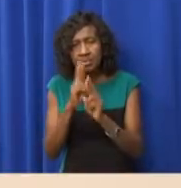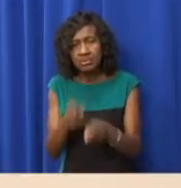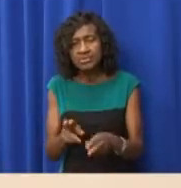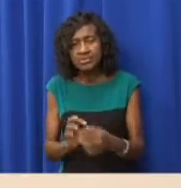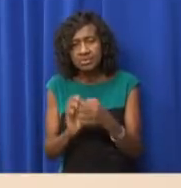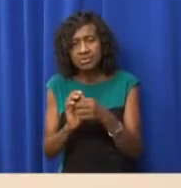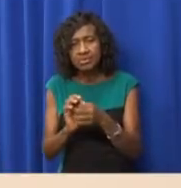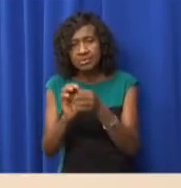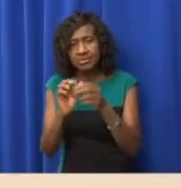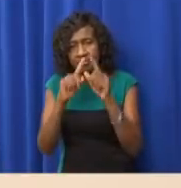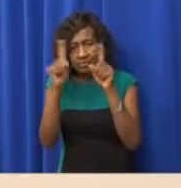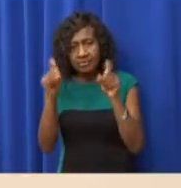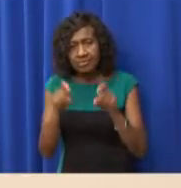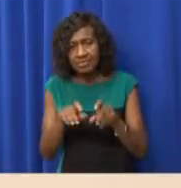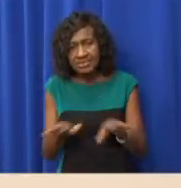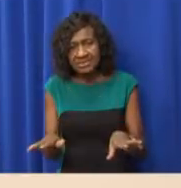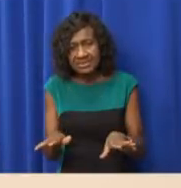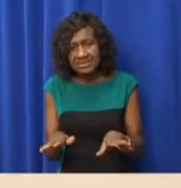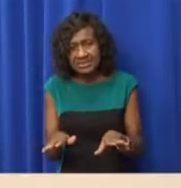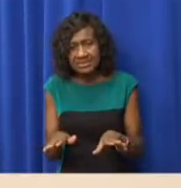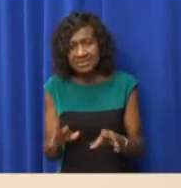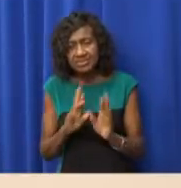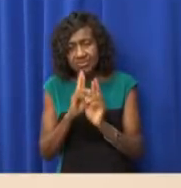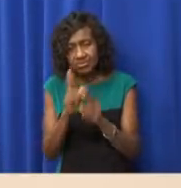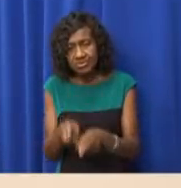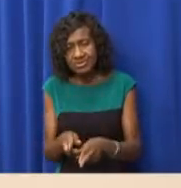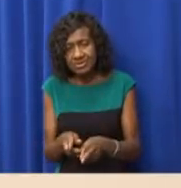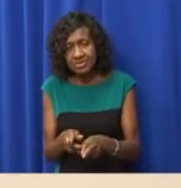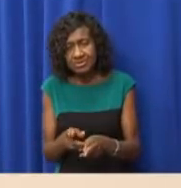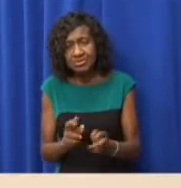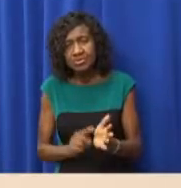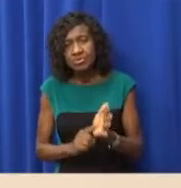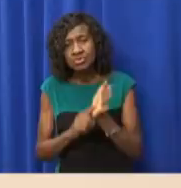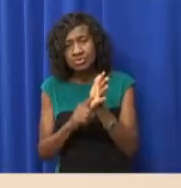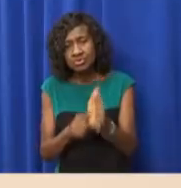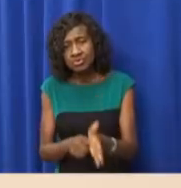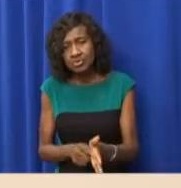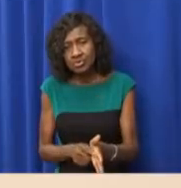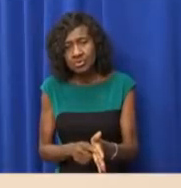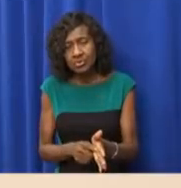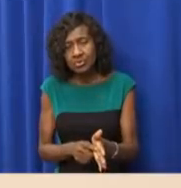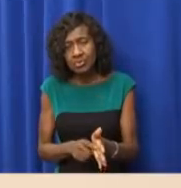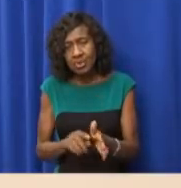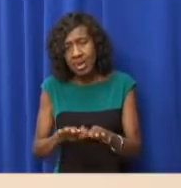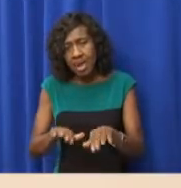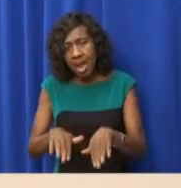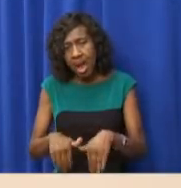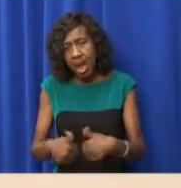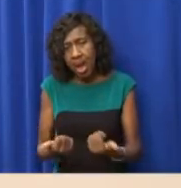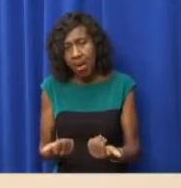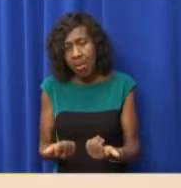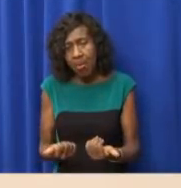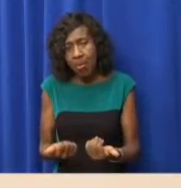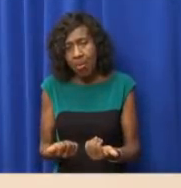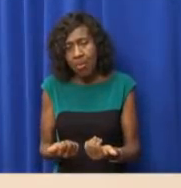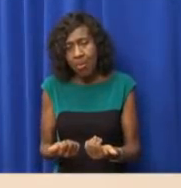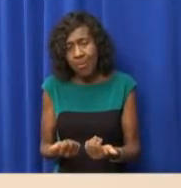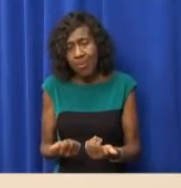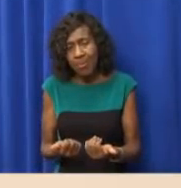of which of course give us an indication as to how the last